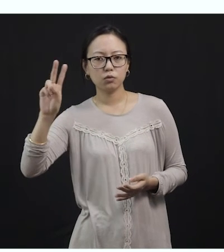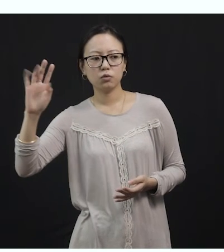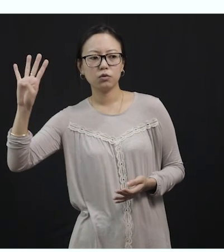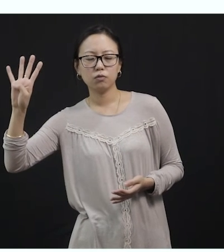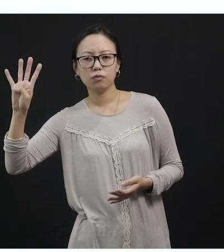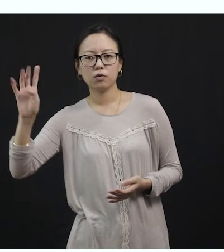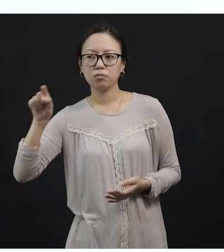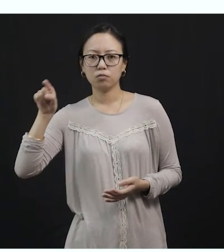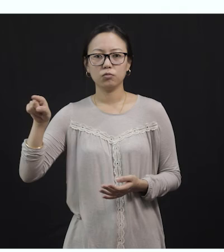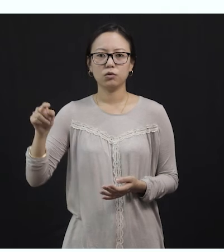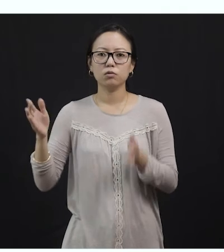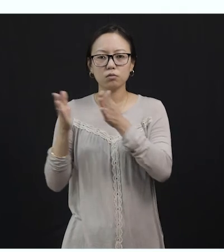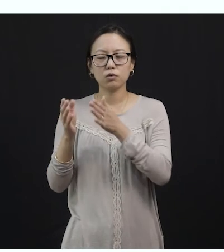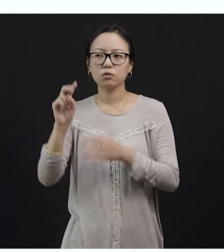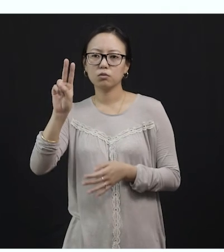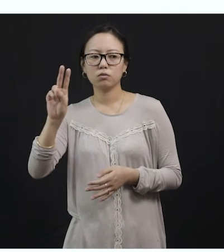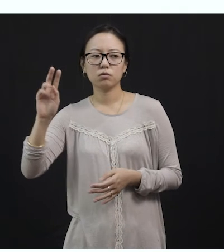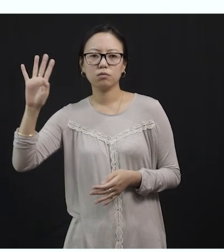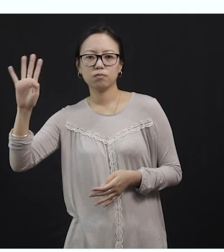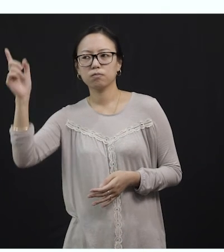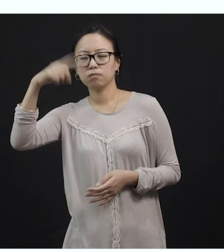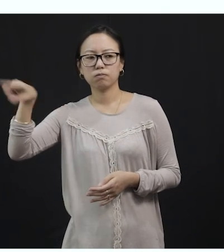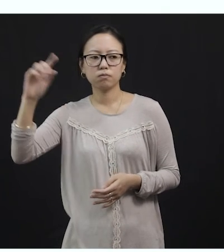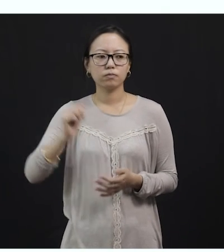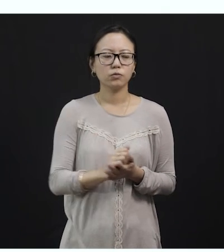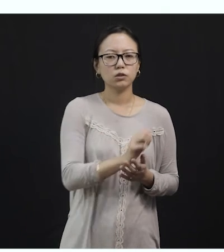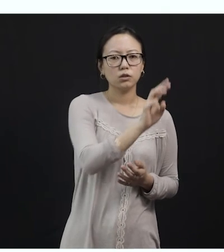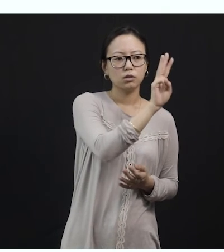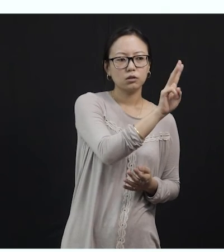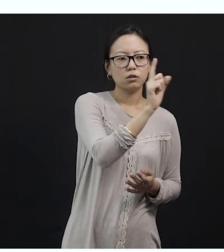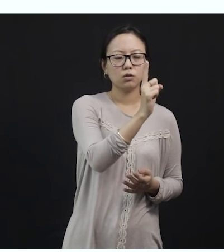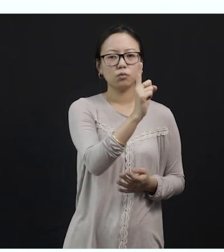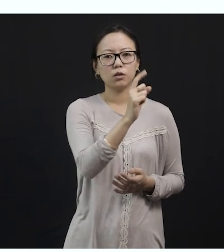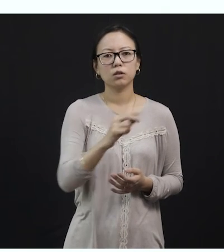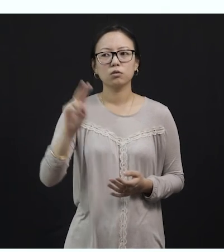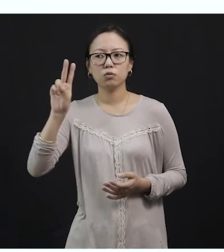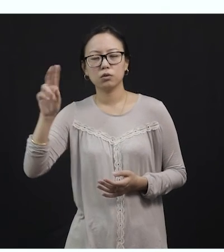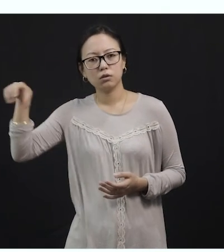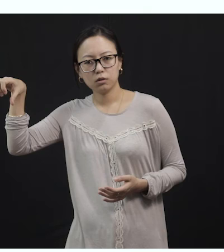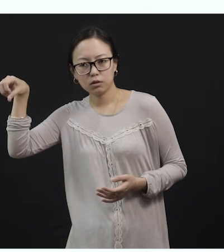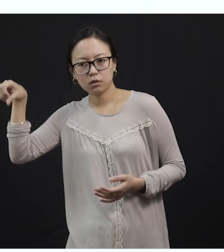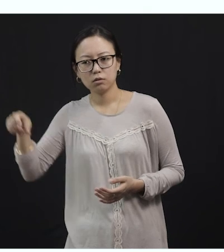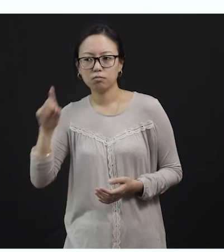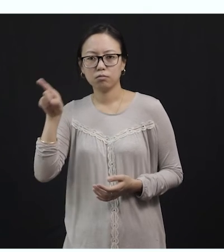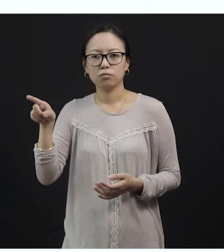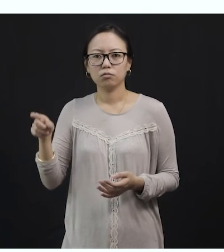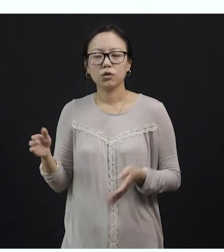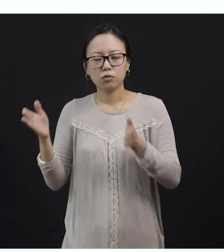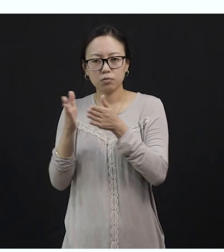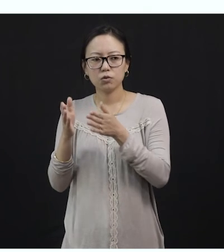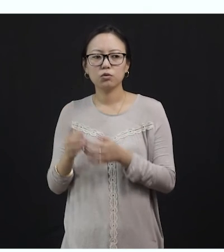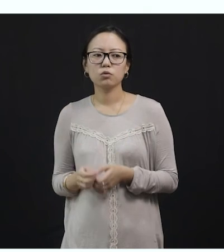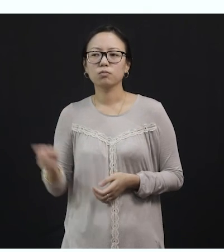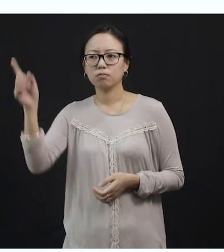put a circle around it. 31, 29. 29 is the smaller number, so we will circle